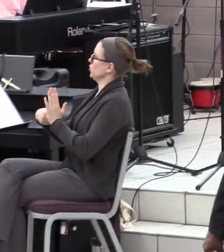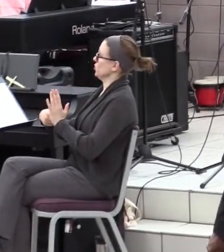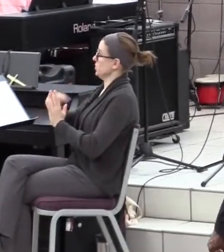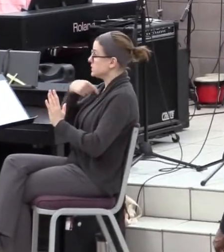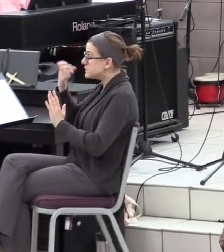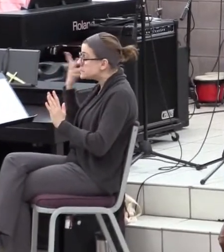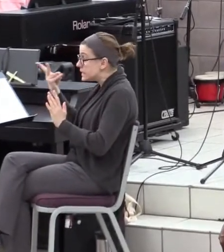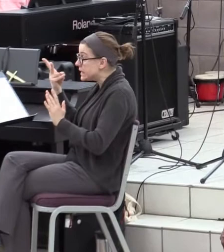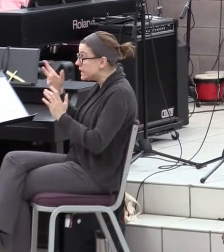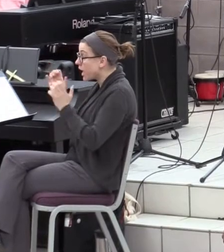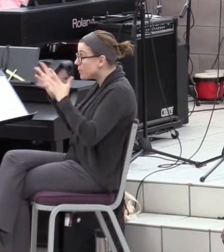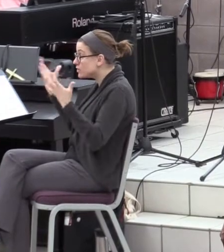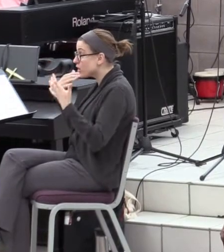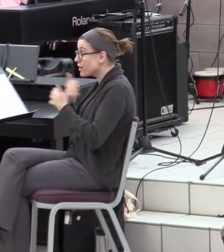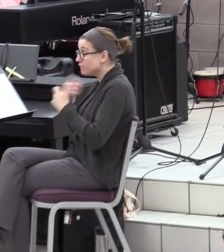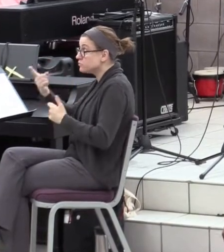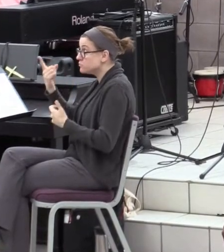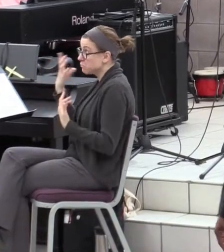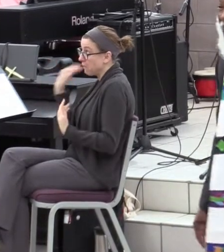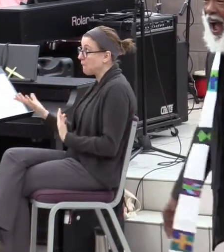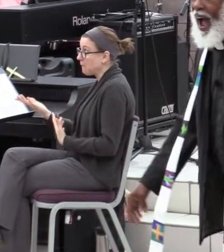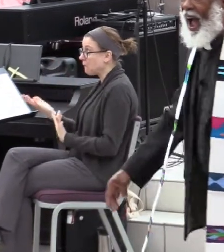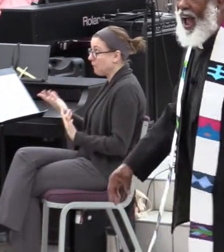I loved you?